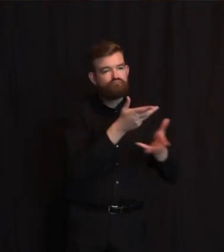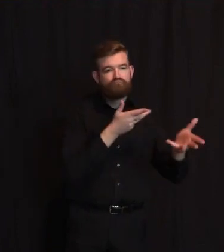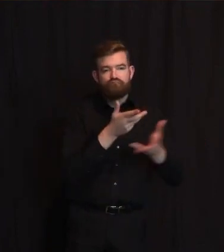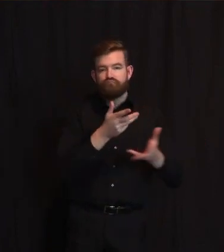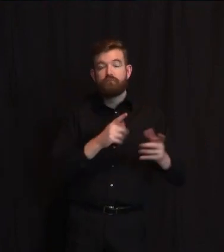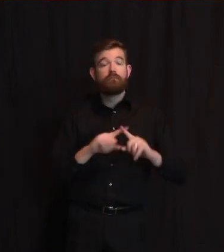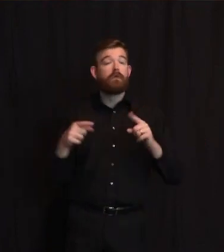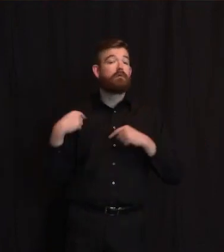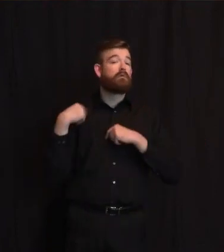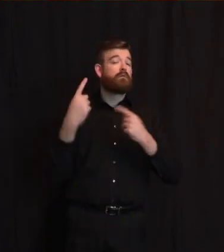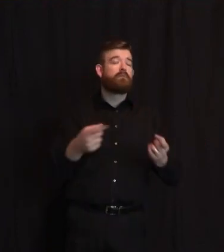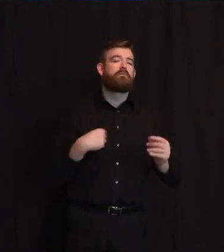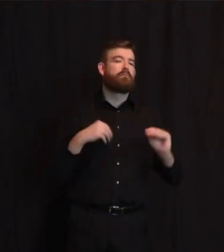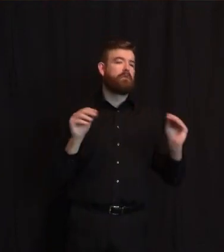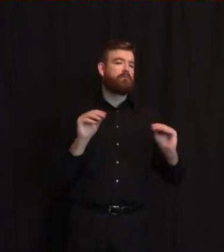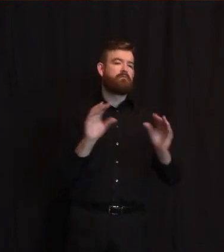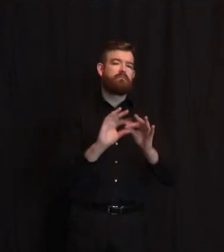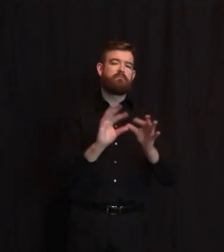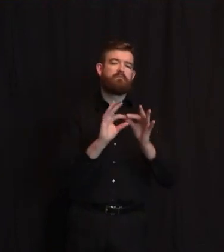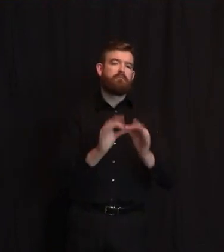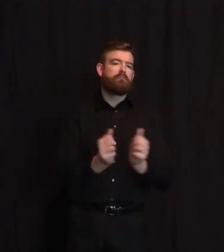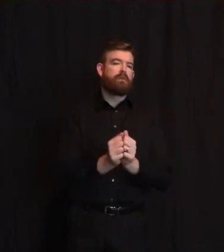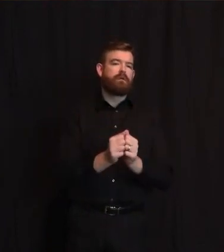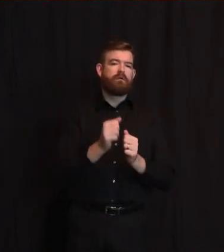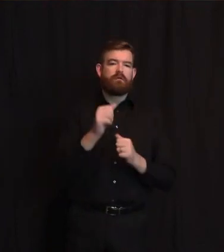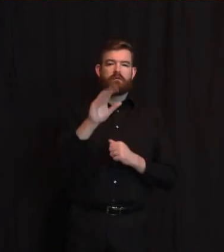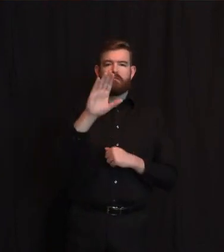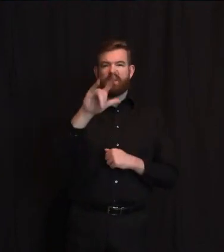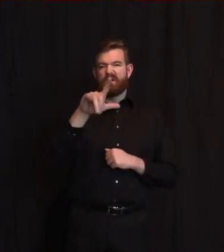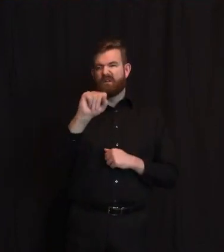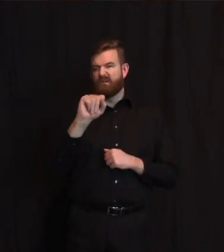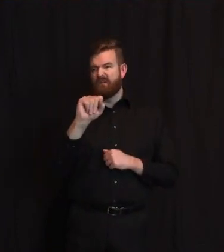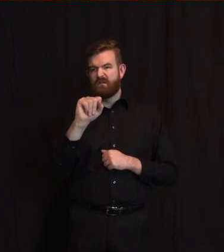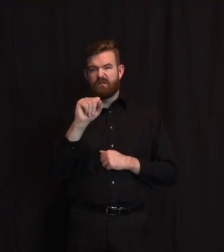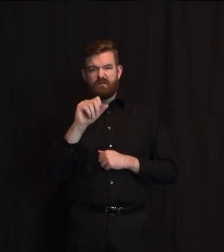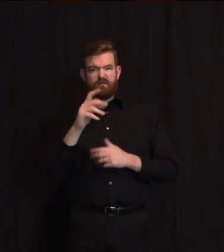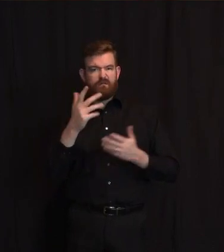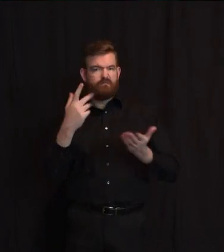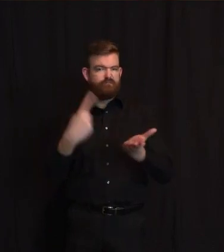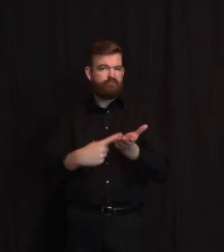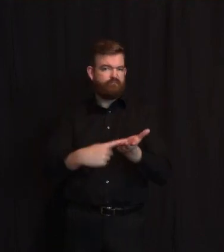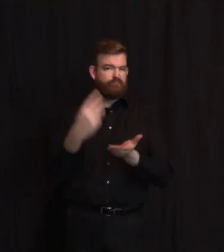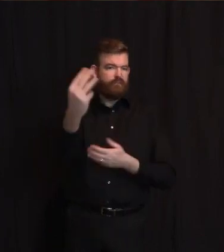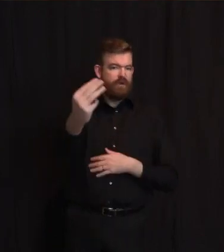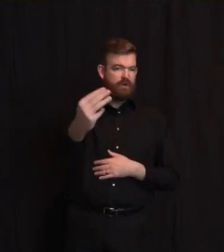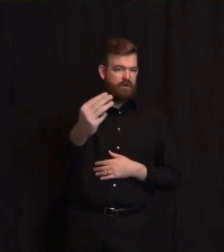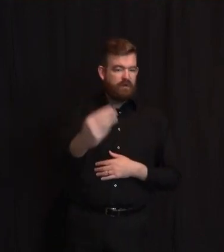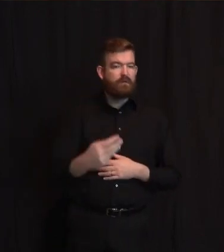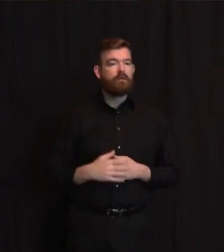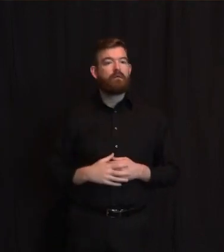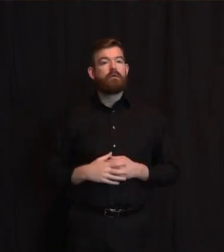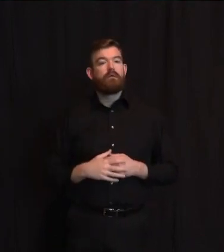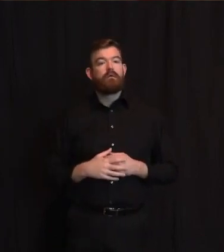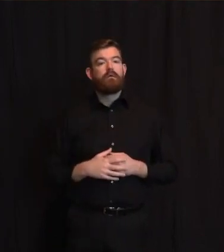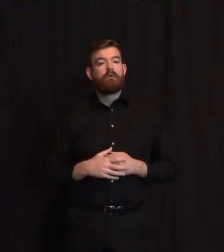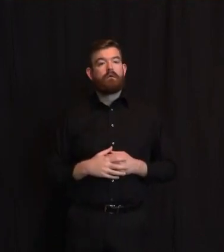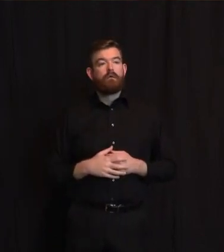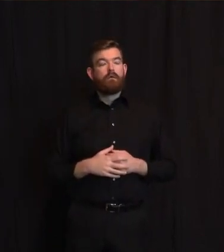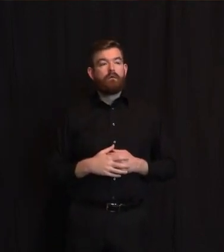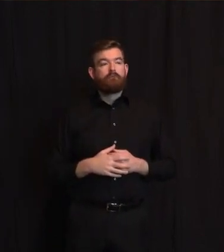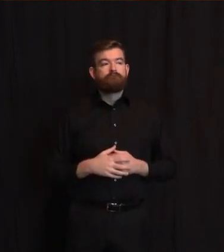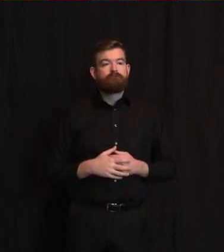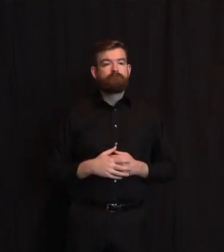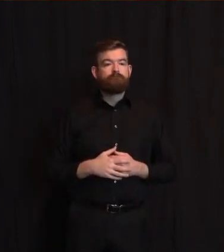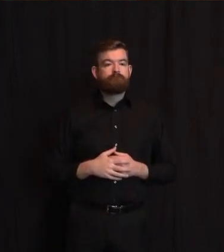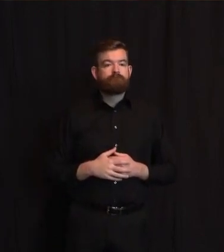any of the bills on Monday. And again, until we've considered them and they're on our desk and we've made a decision, that's the way it will continue to be. Do you have something you wanted to